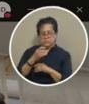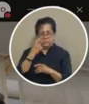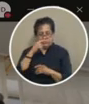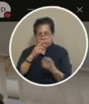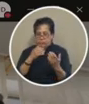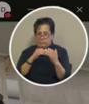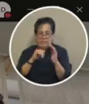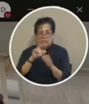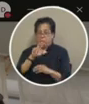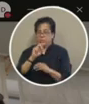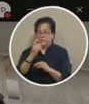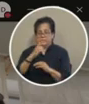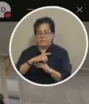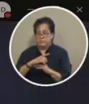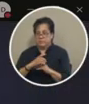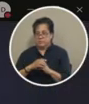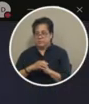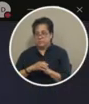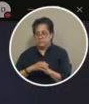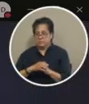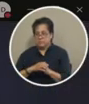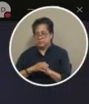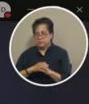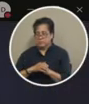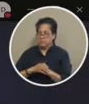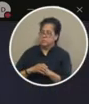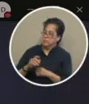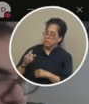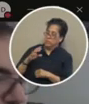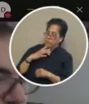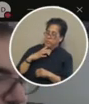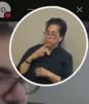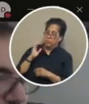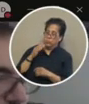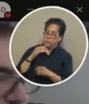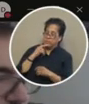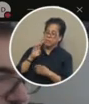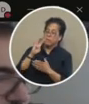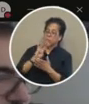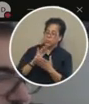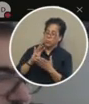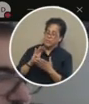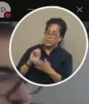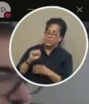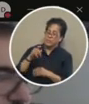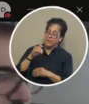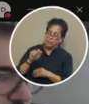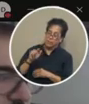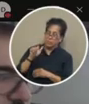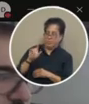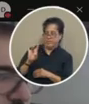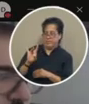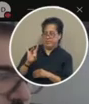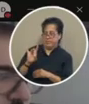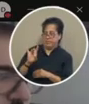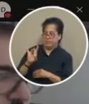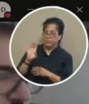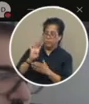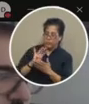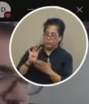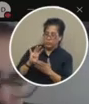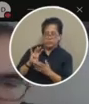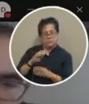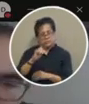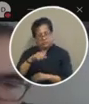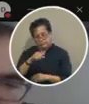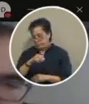days. Can we postpone it for, can we say 4 weeks to April 28th? 4 weeks?